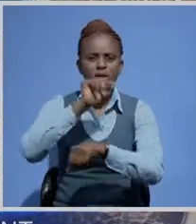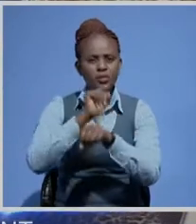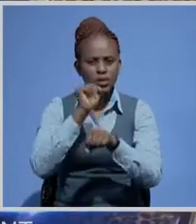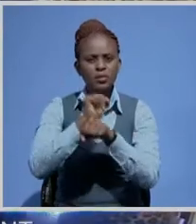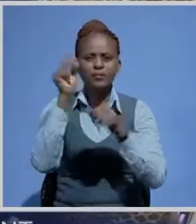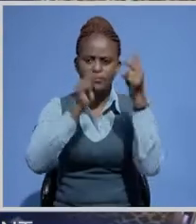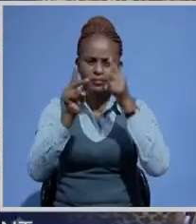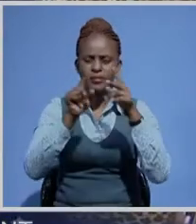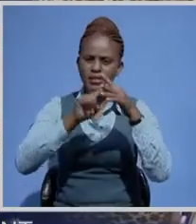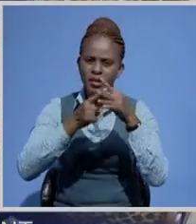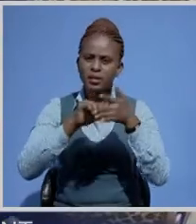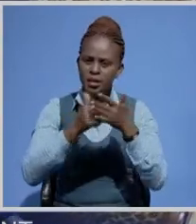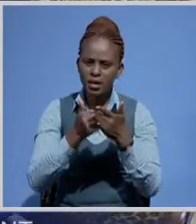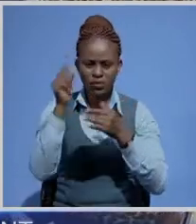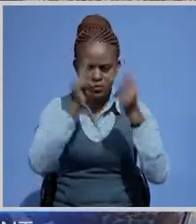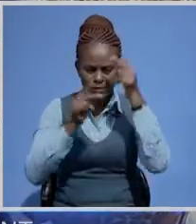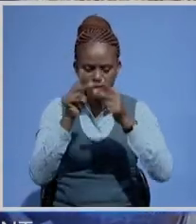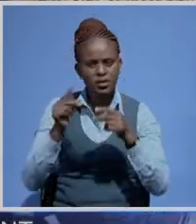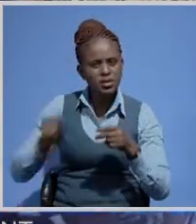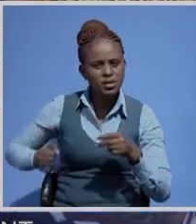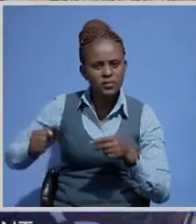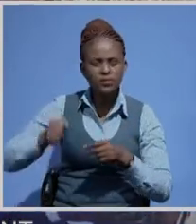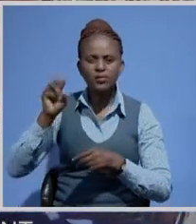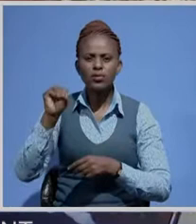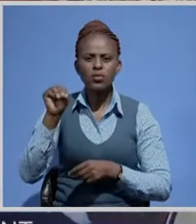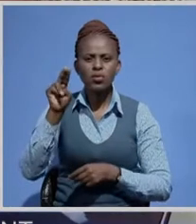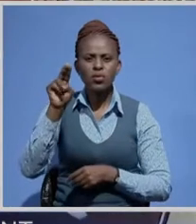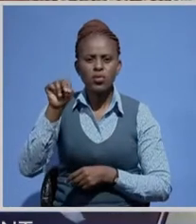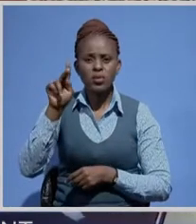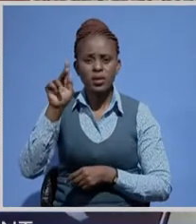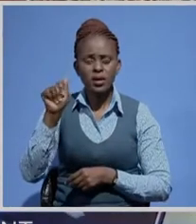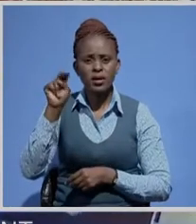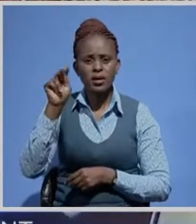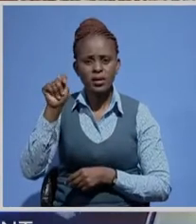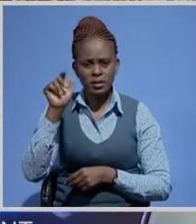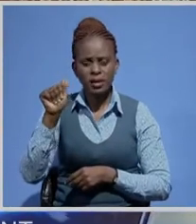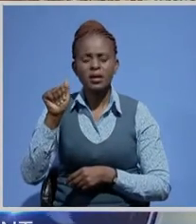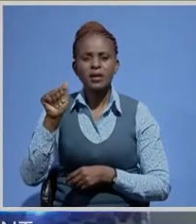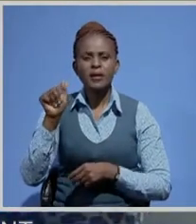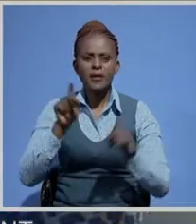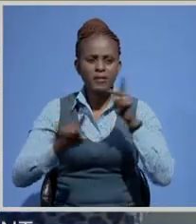Lungu started by paying ekete siko on Chief Munkanta of the Chishinga people of Kawambwa district.